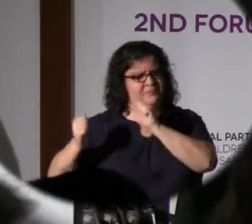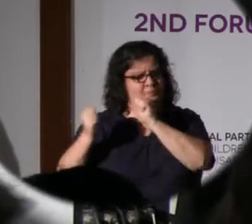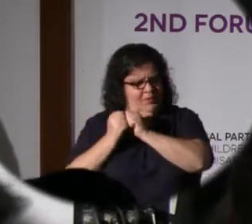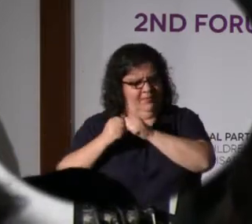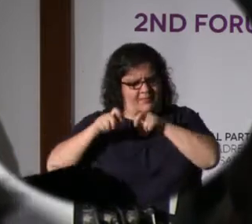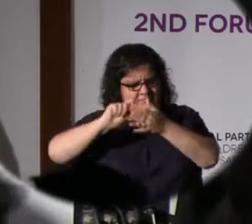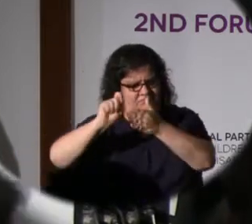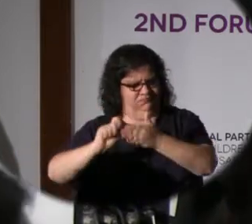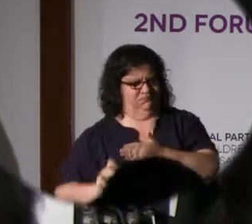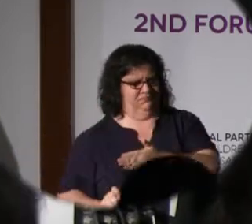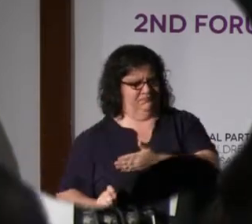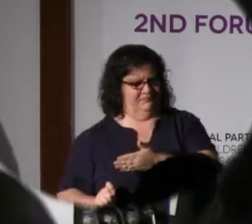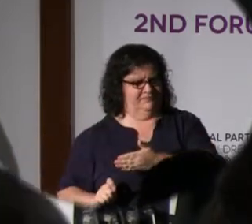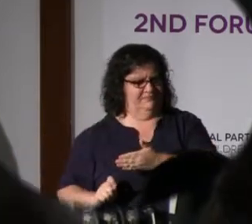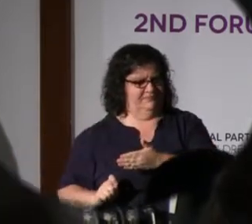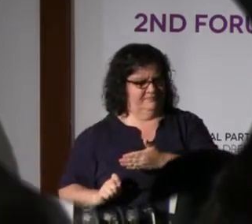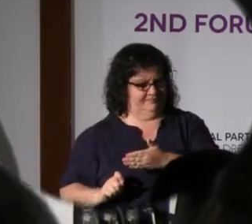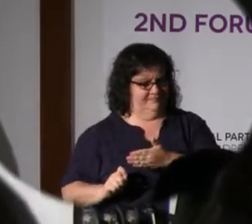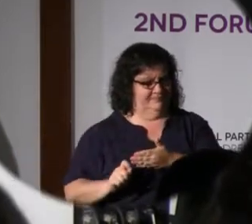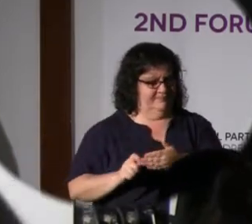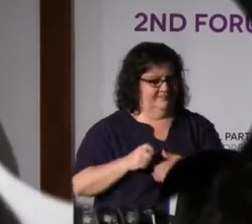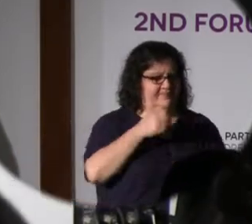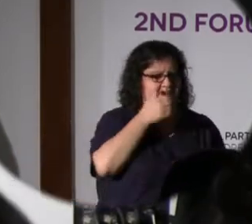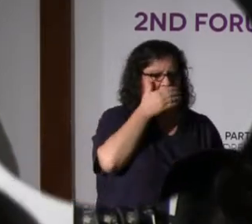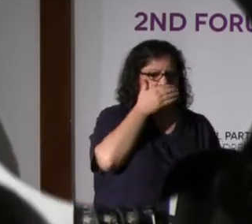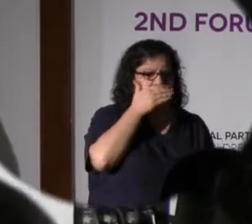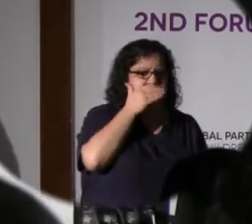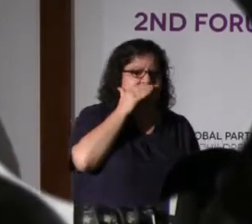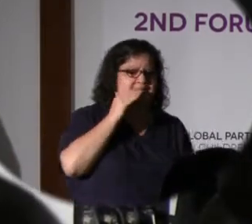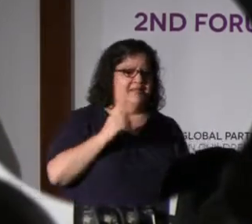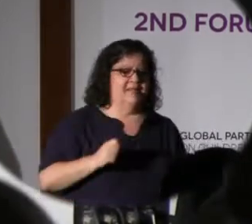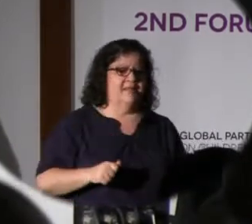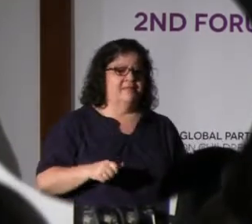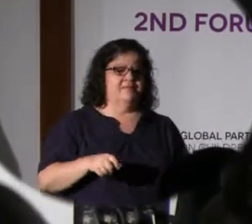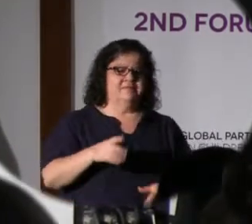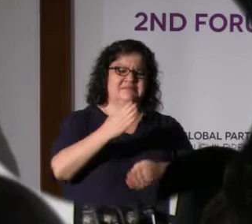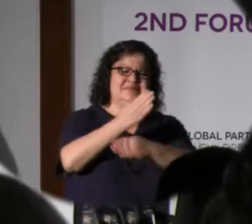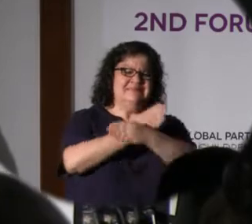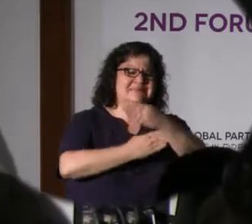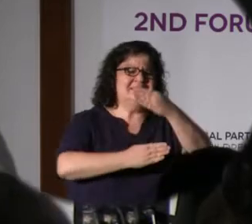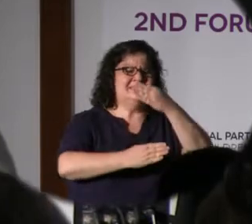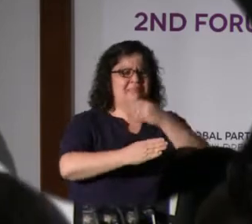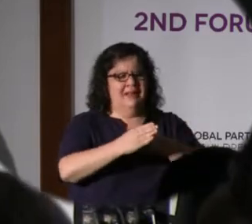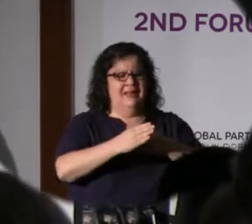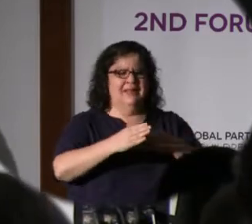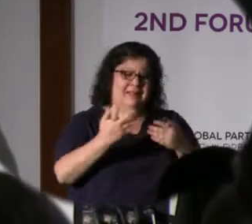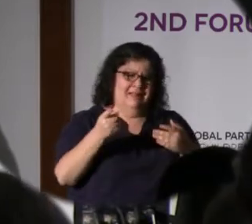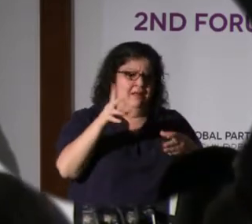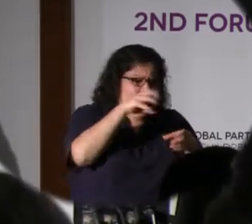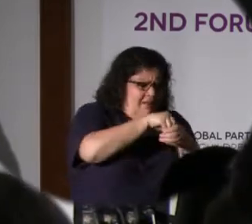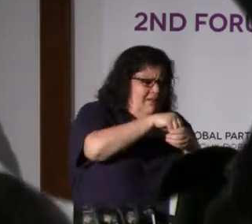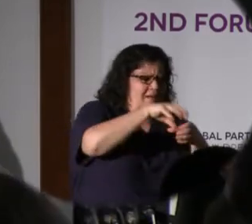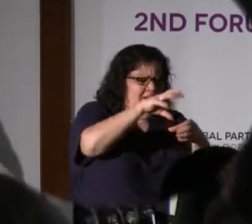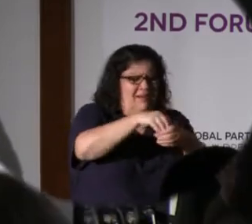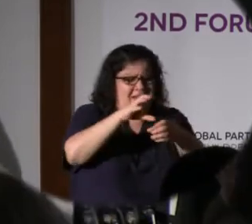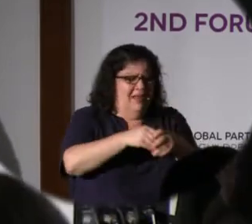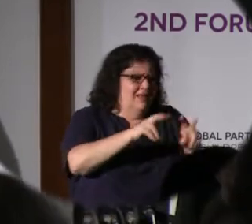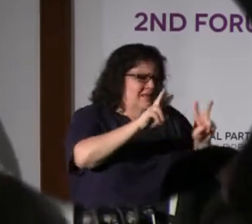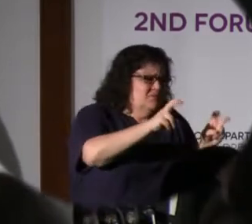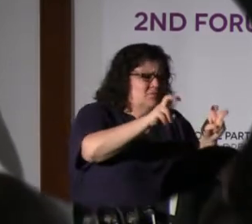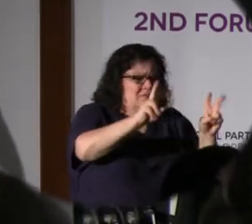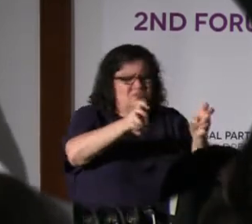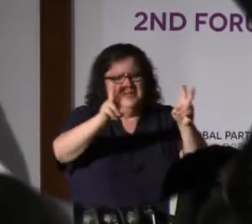Disability is a cross-cutting issue, relevant to all areas of human